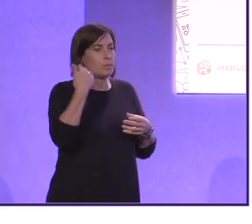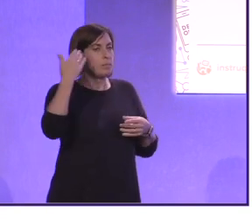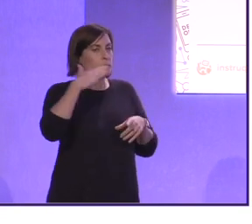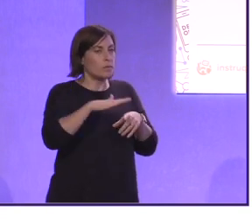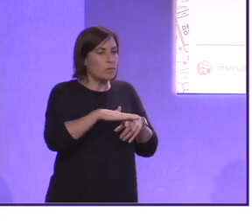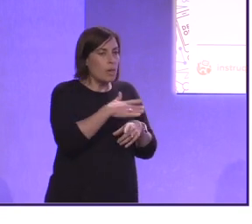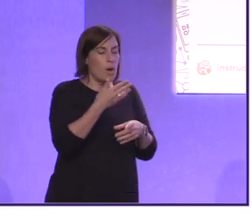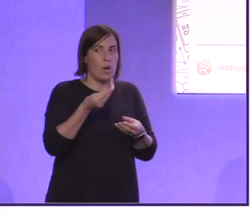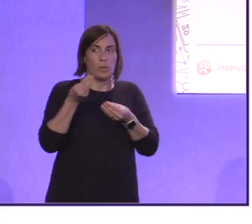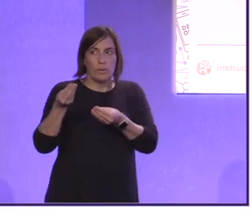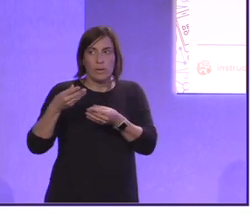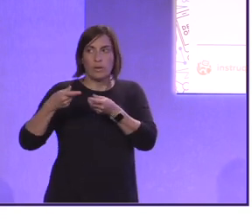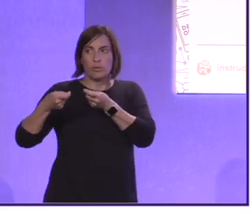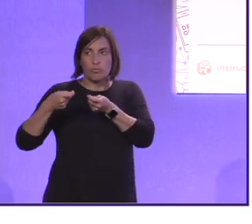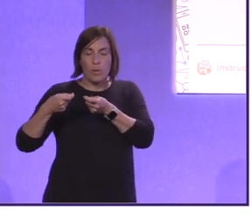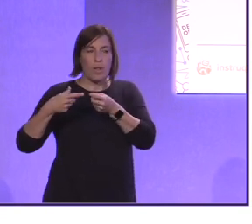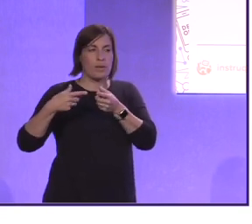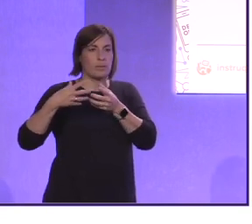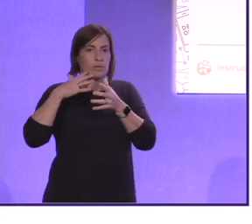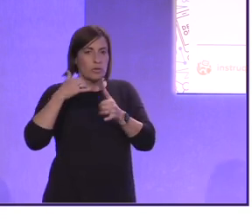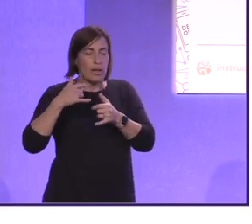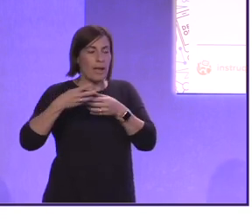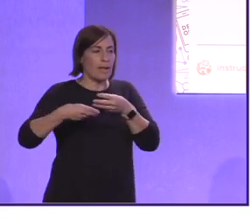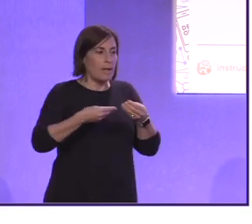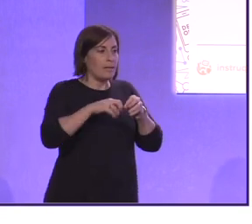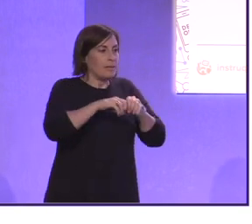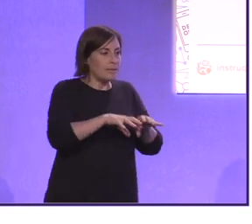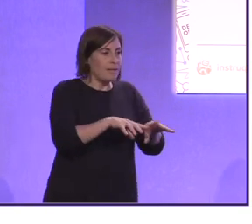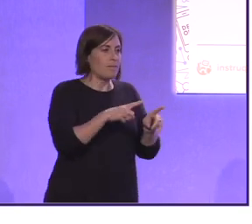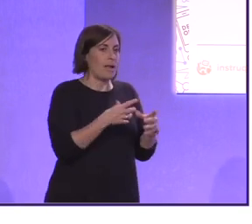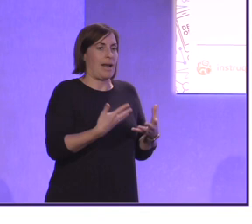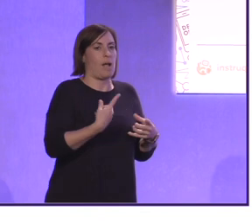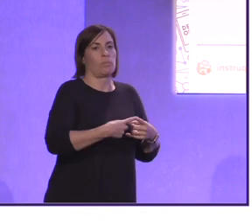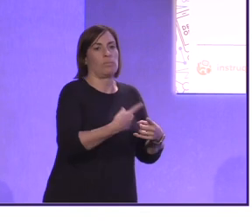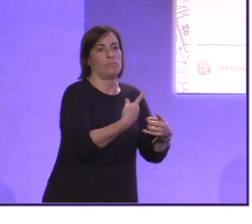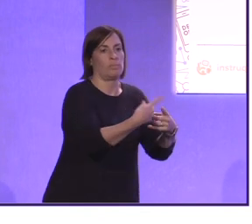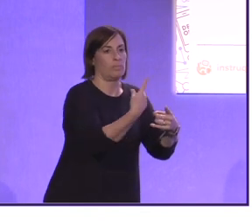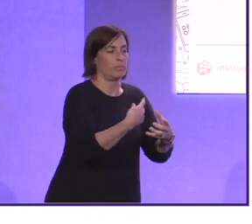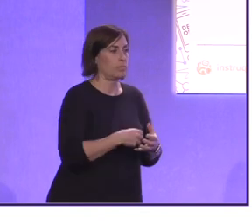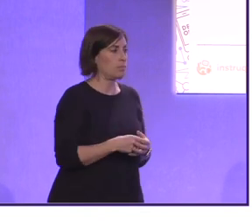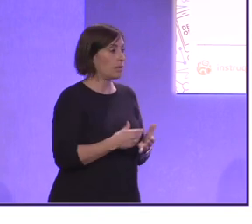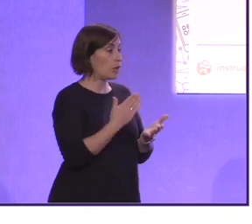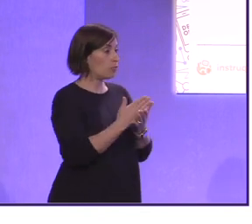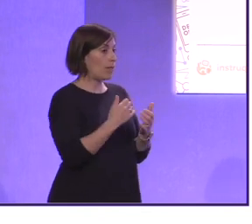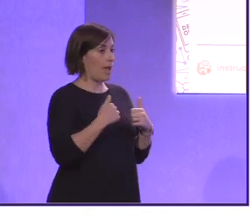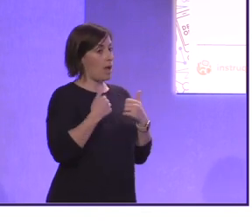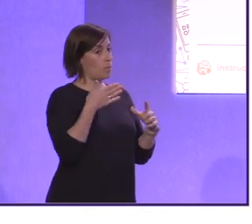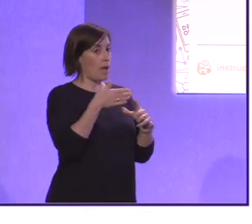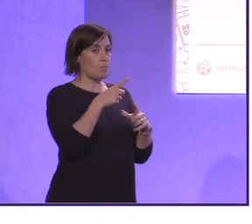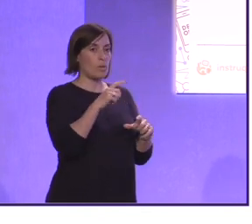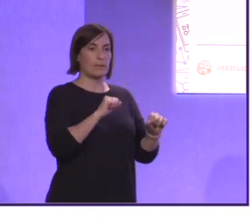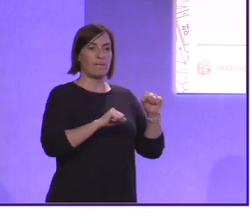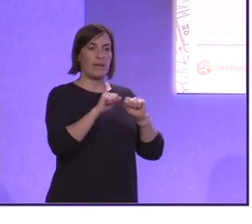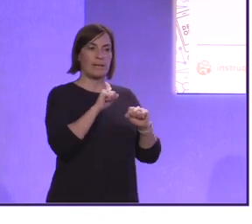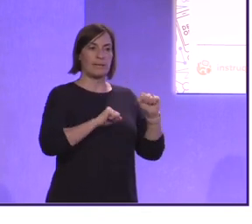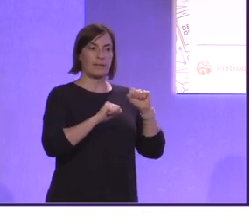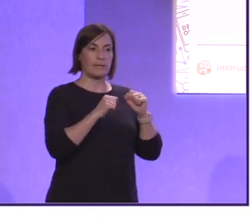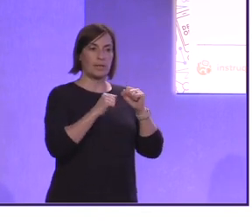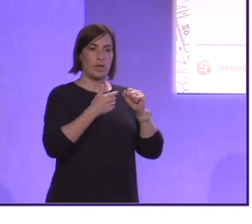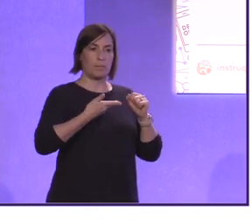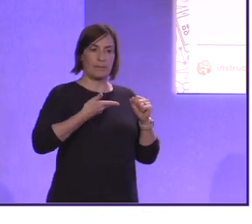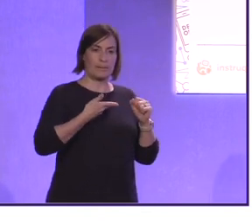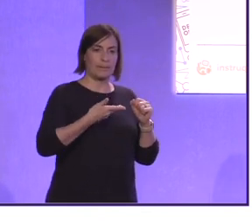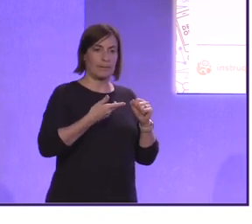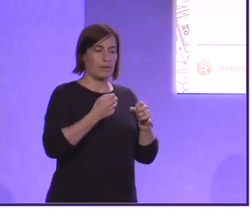Mm-hmm. And like another sort of example is kind of around, I guess it's a bit more defensive, kind of thinking about your business. And obviously we need to protect the business as well,